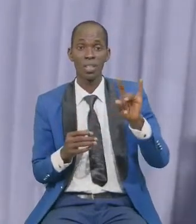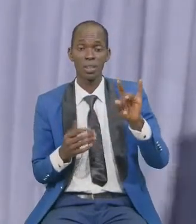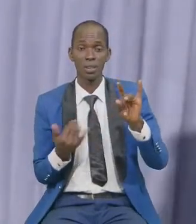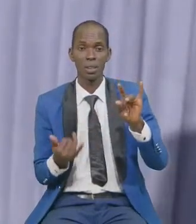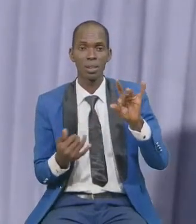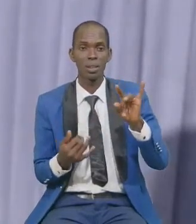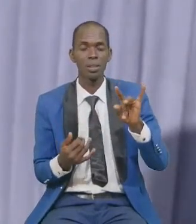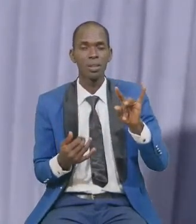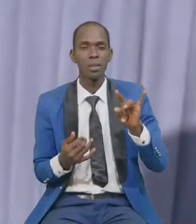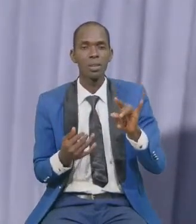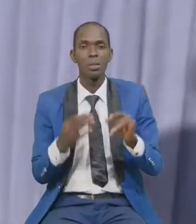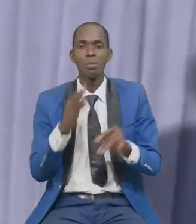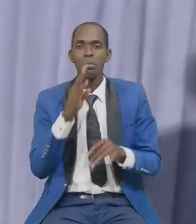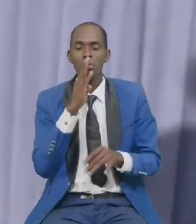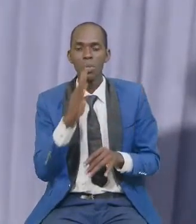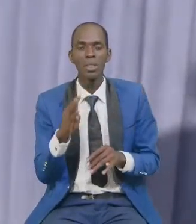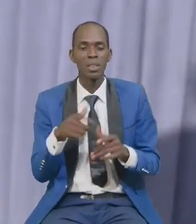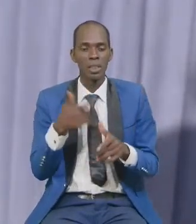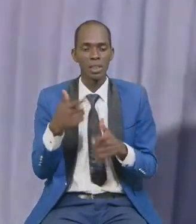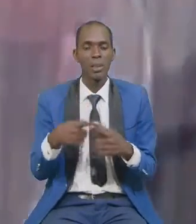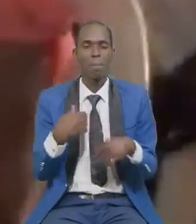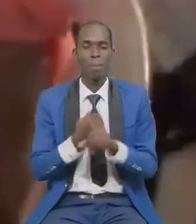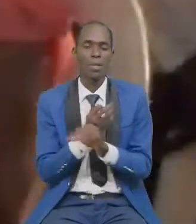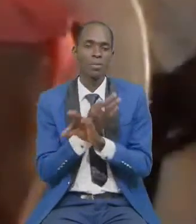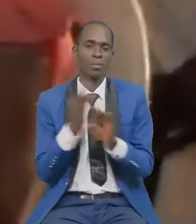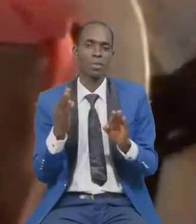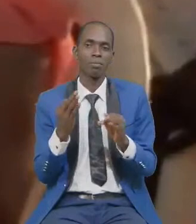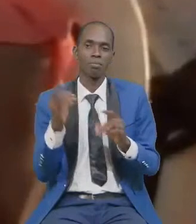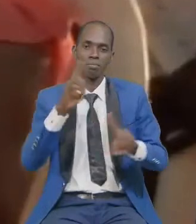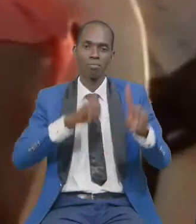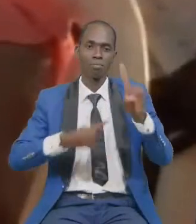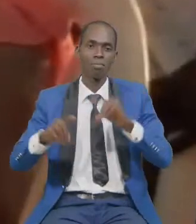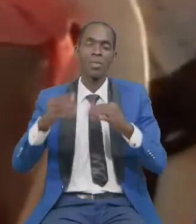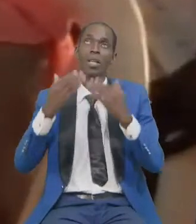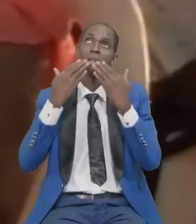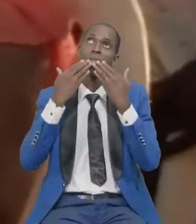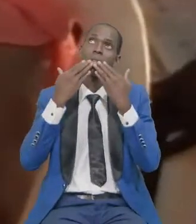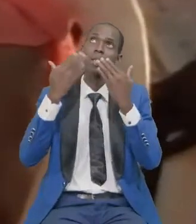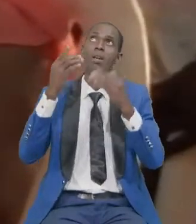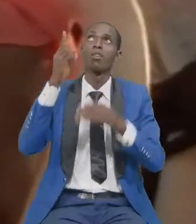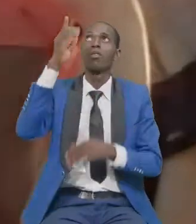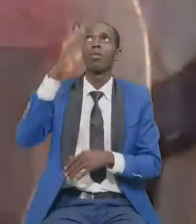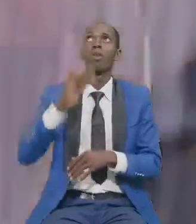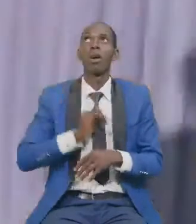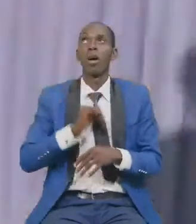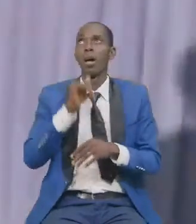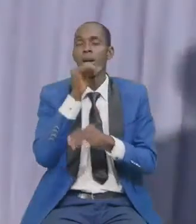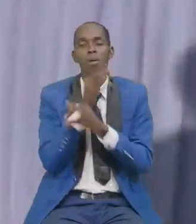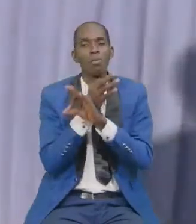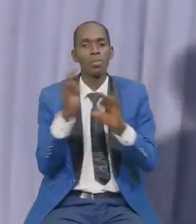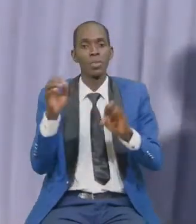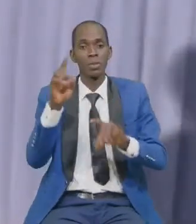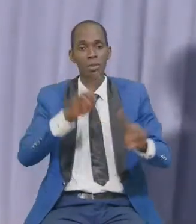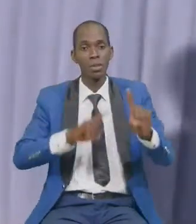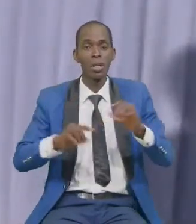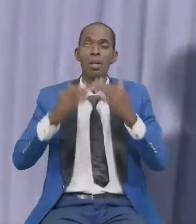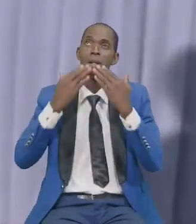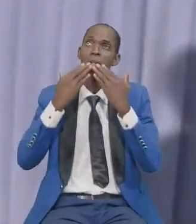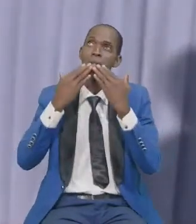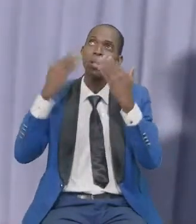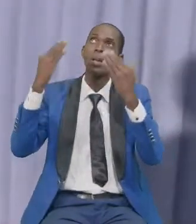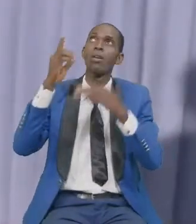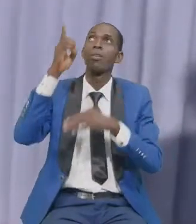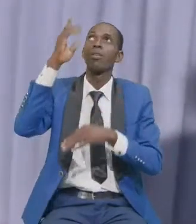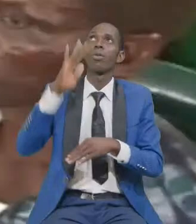free. Thank God I am free. I said, thank God I am free. Somebody there, I said, thank God I